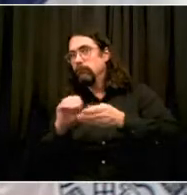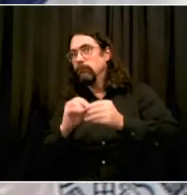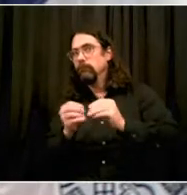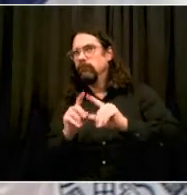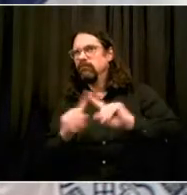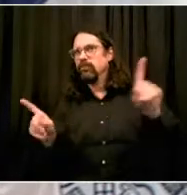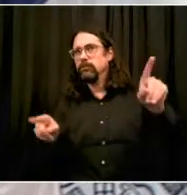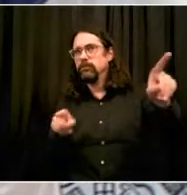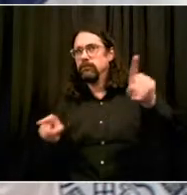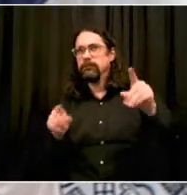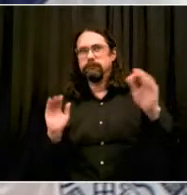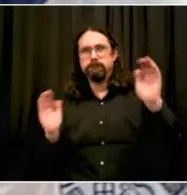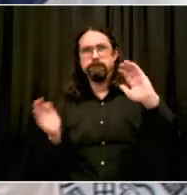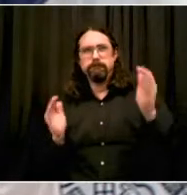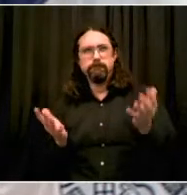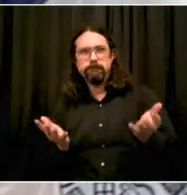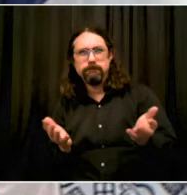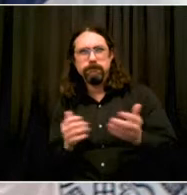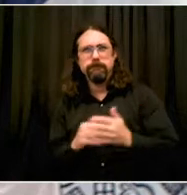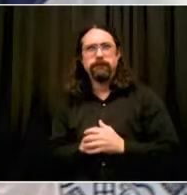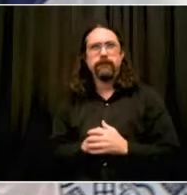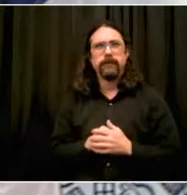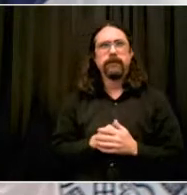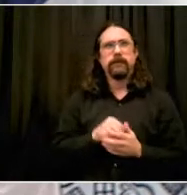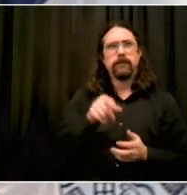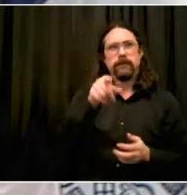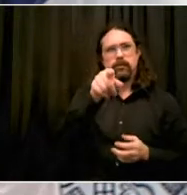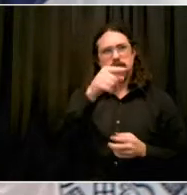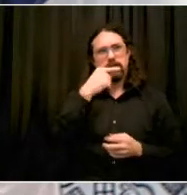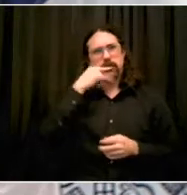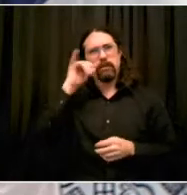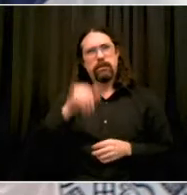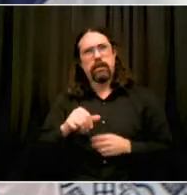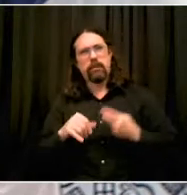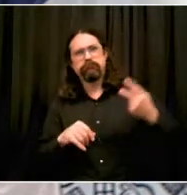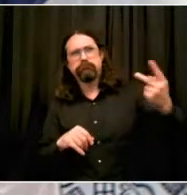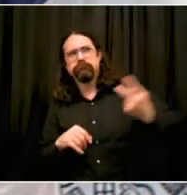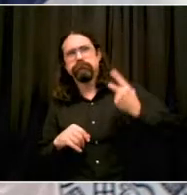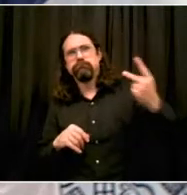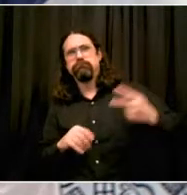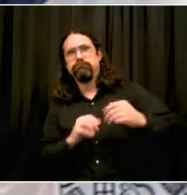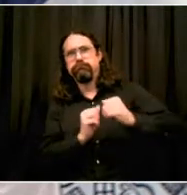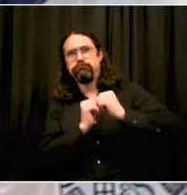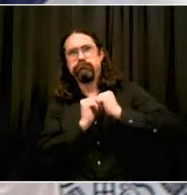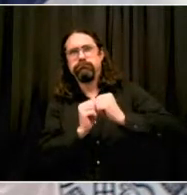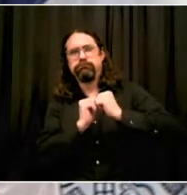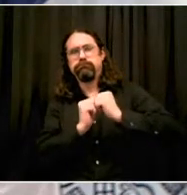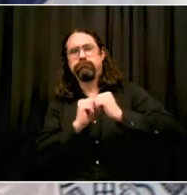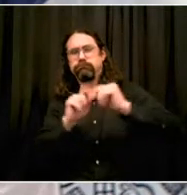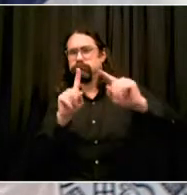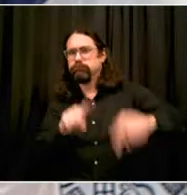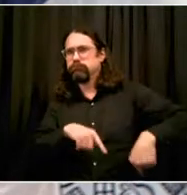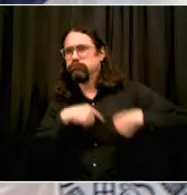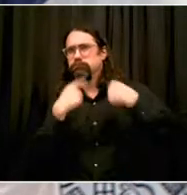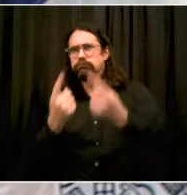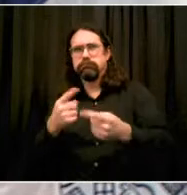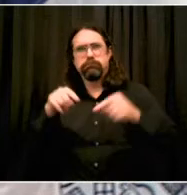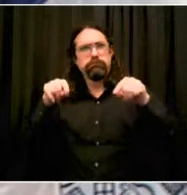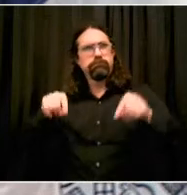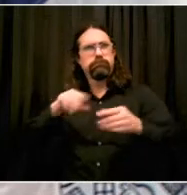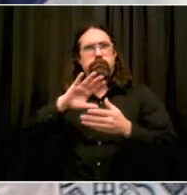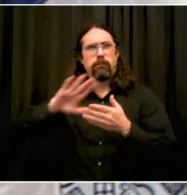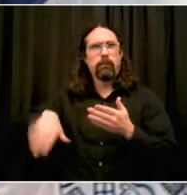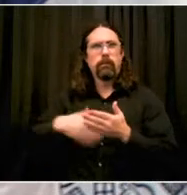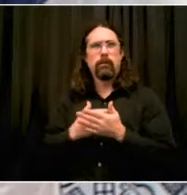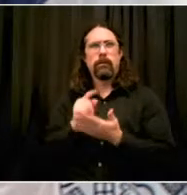way. It's been a pretty head-spinning day. We heard from parents this morning who heard there was a rumor that schools were closing,